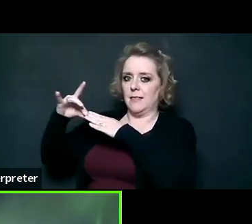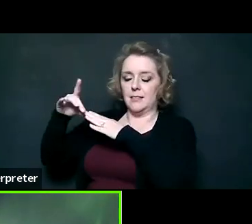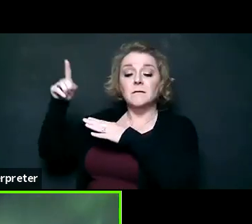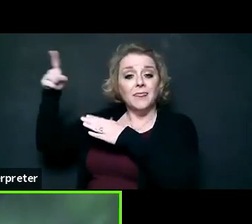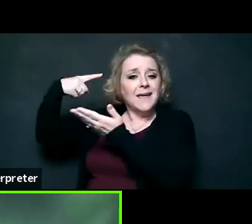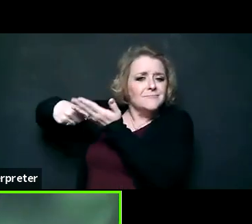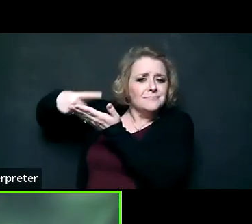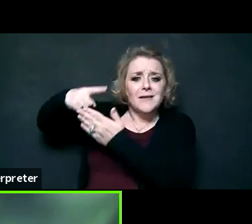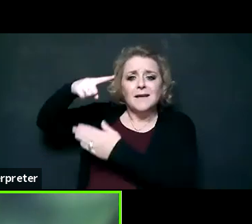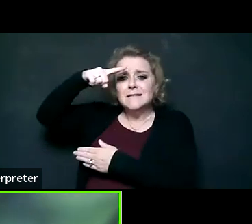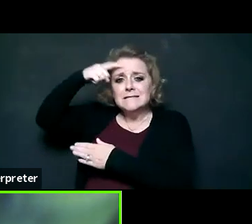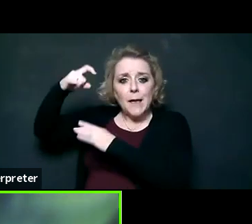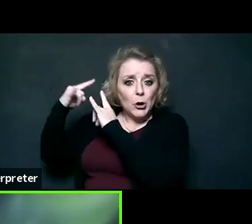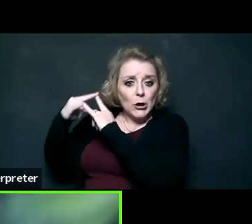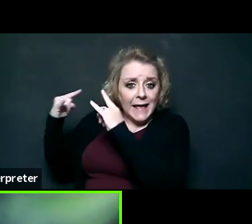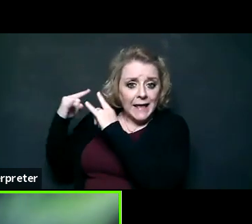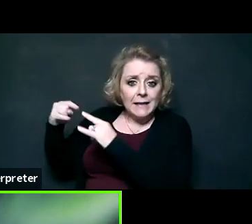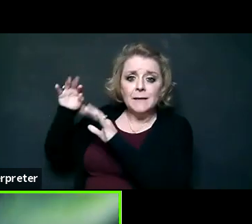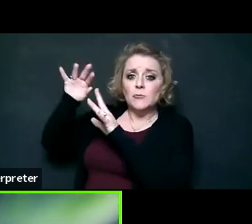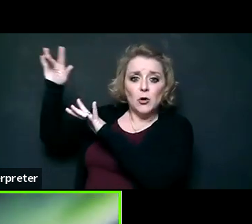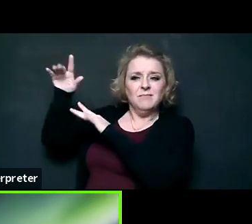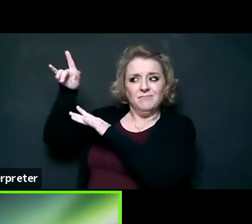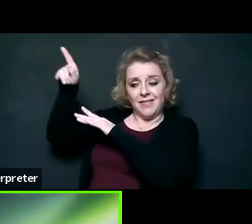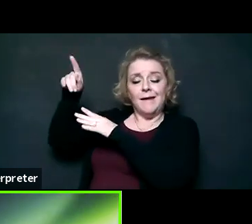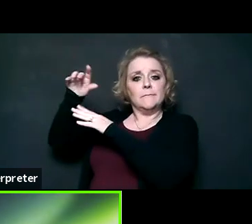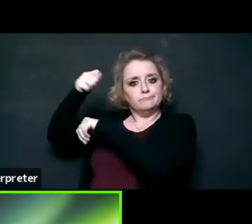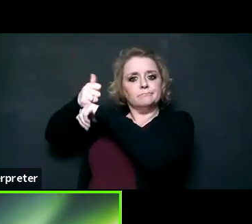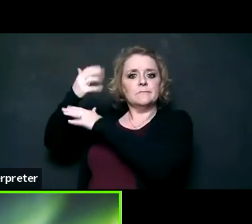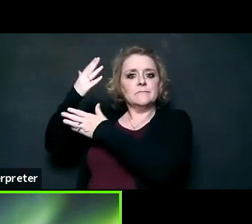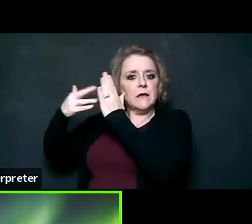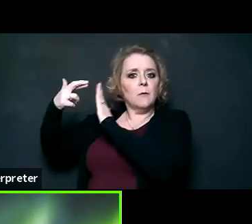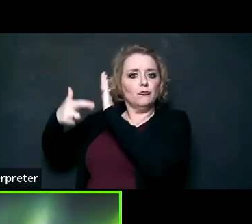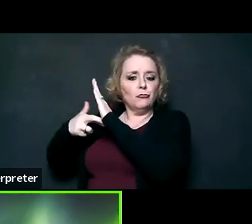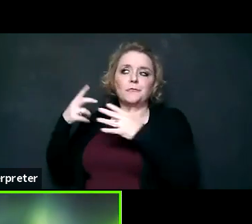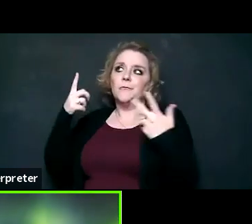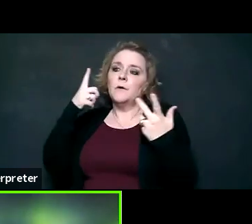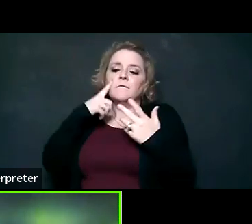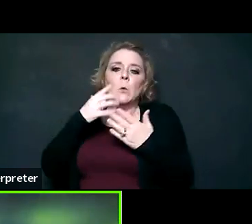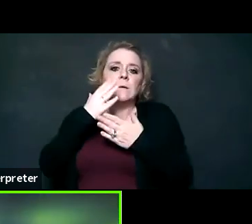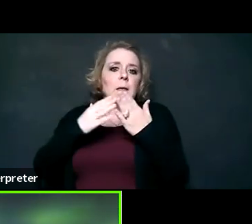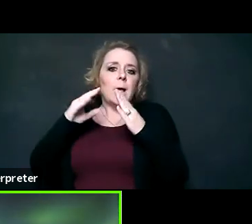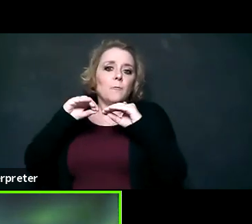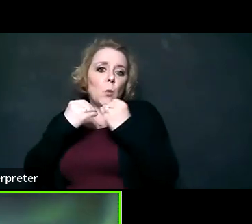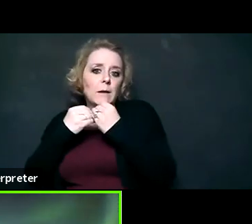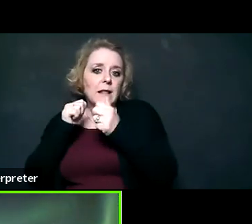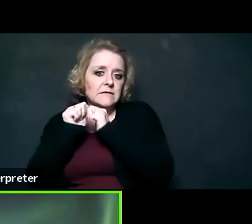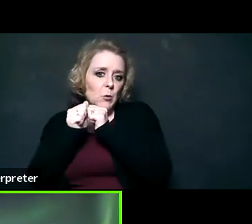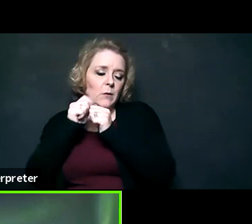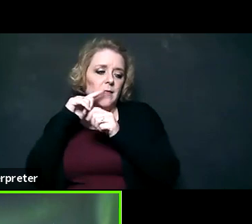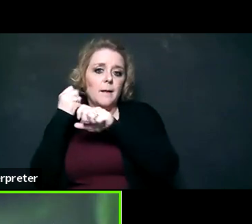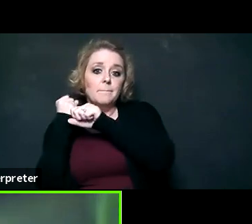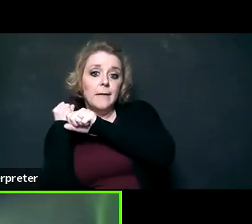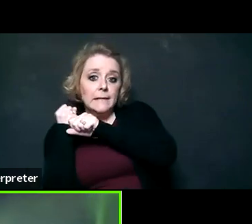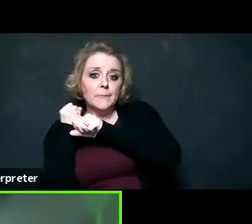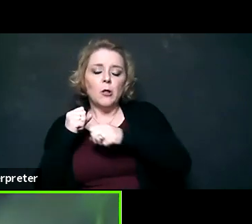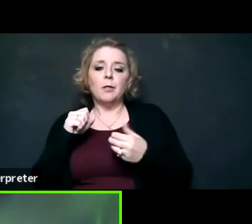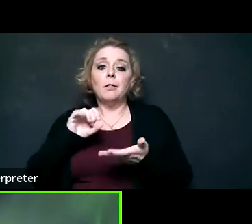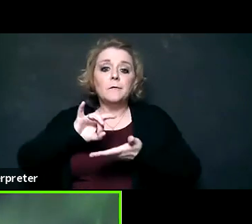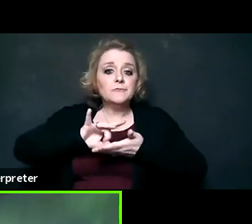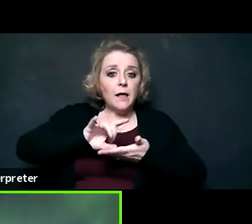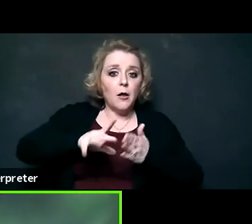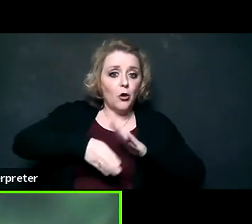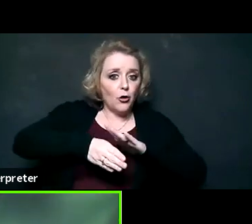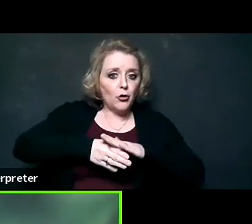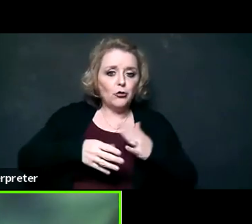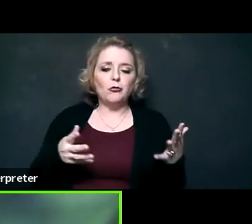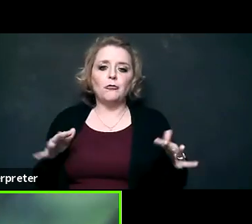camps and what's a reasonable thing for summer camps, for organized sports like baseball, soccer. It really comes